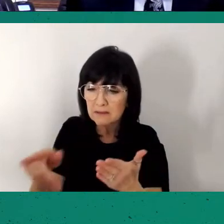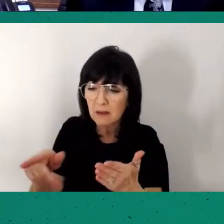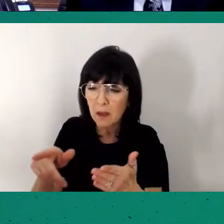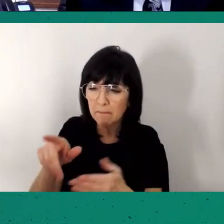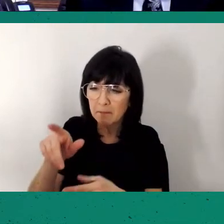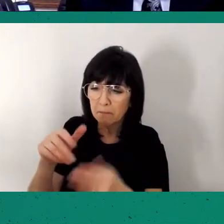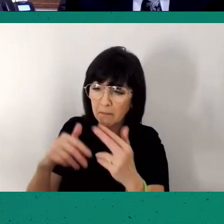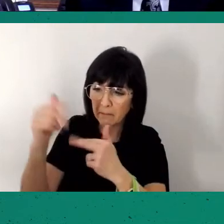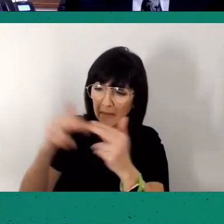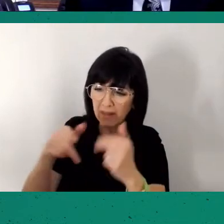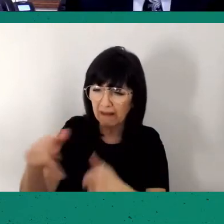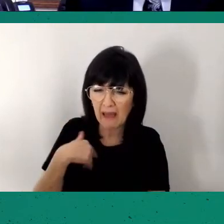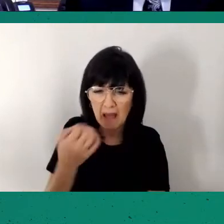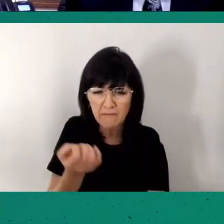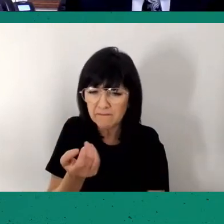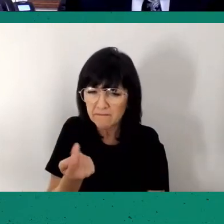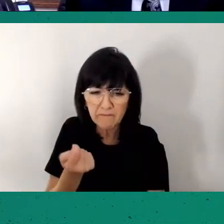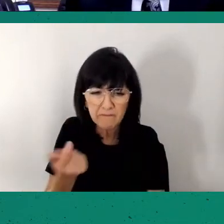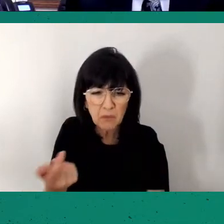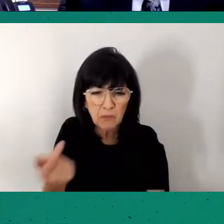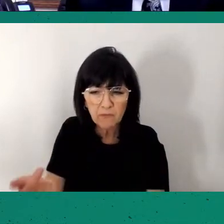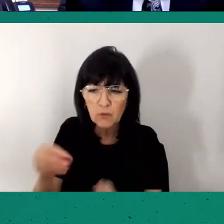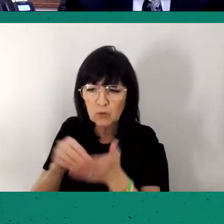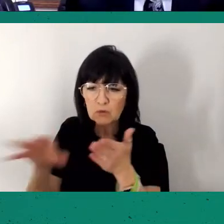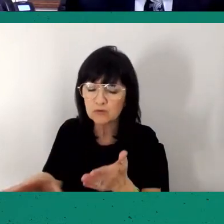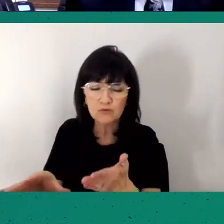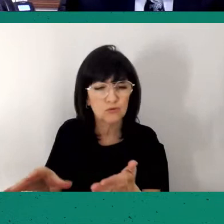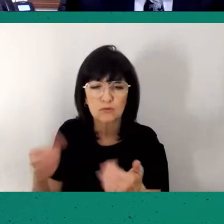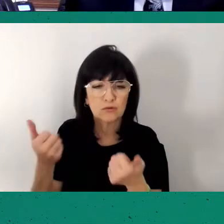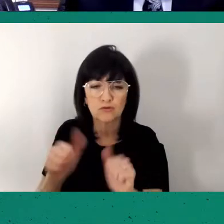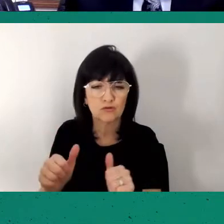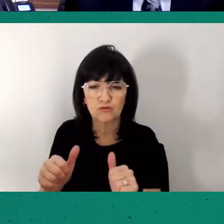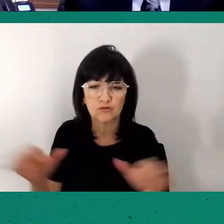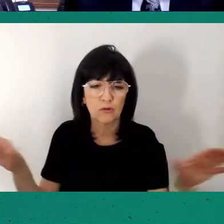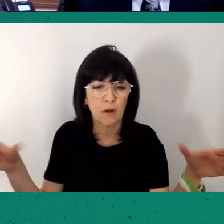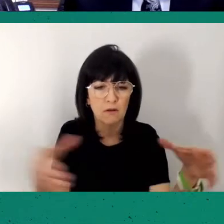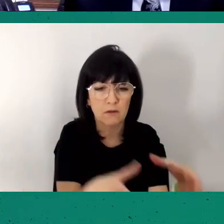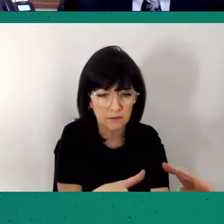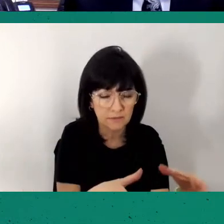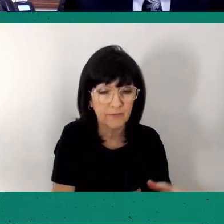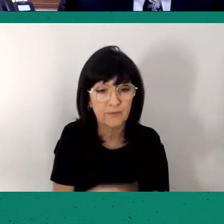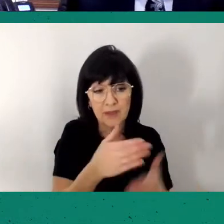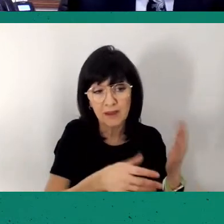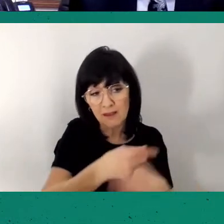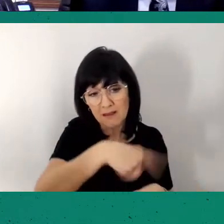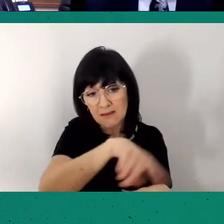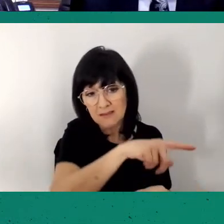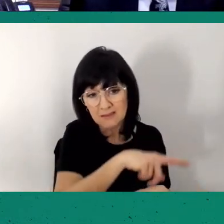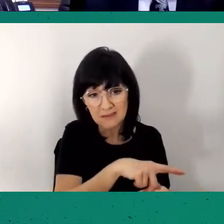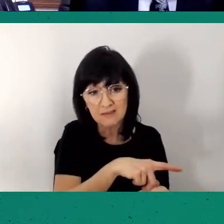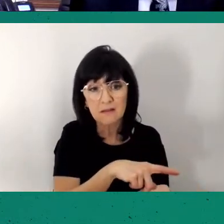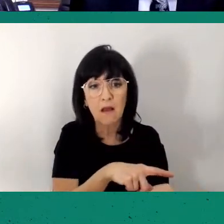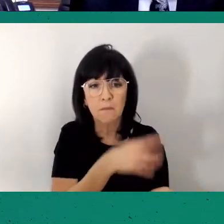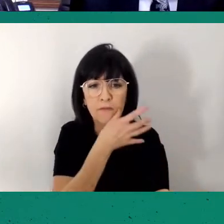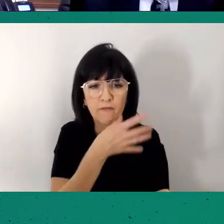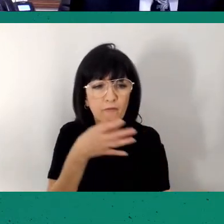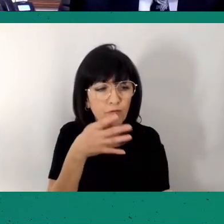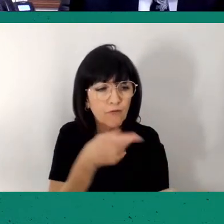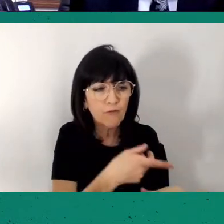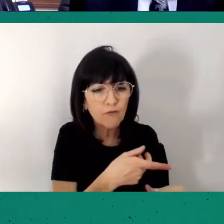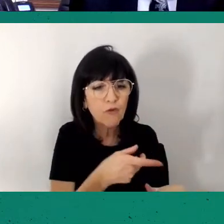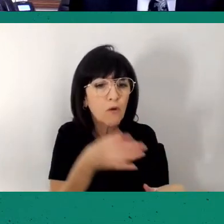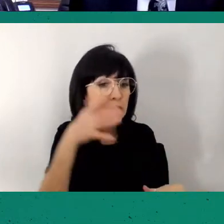the school attendance, which was low. Many children worked as migrant farm workers or were in families that